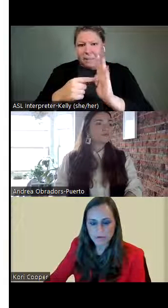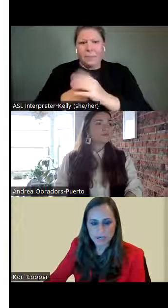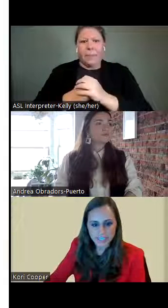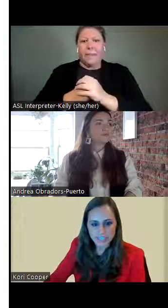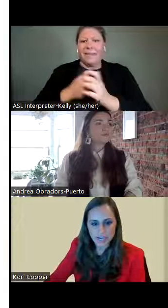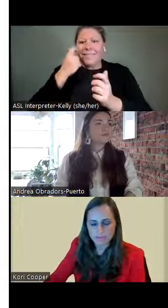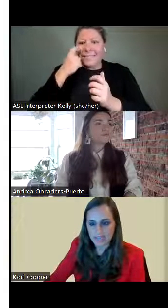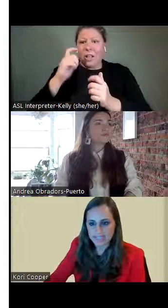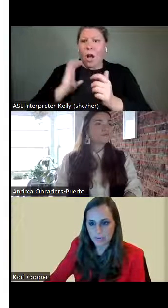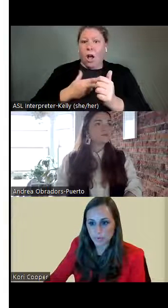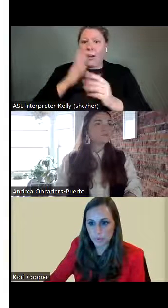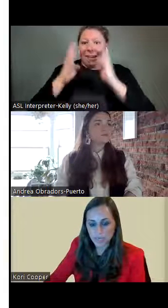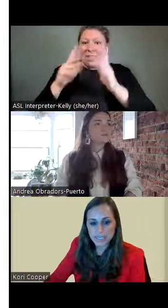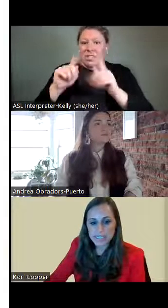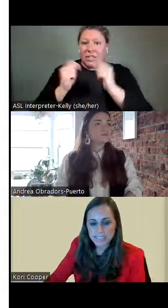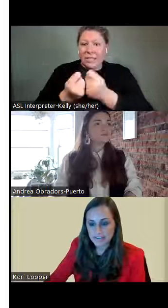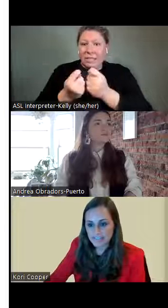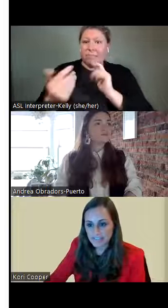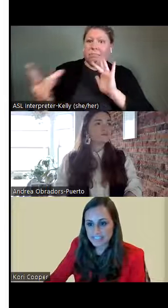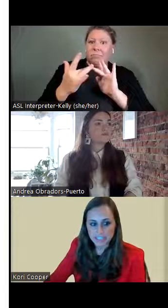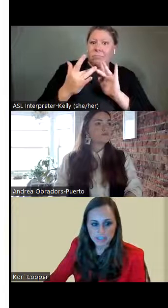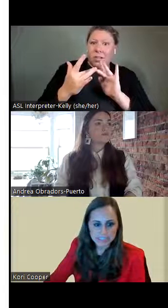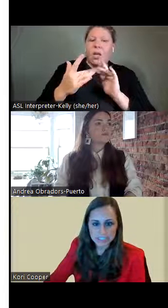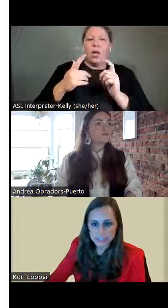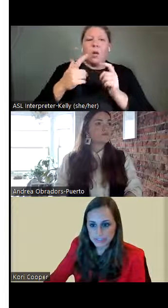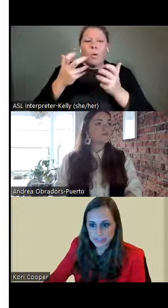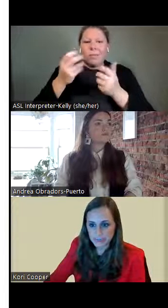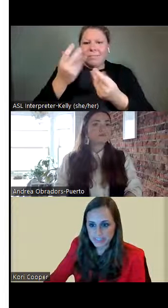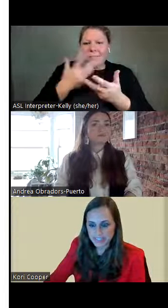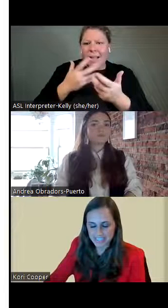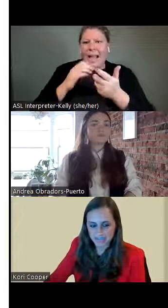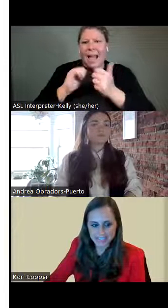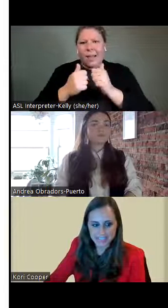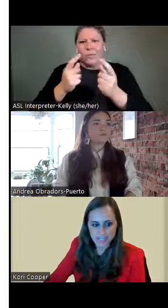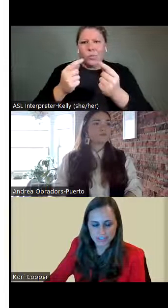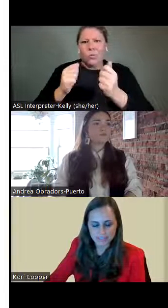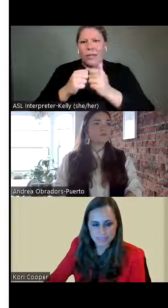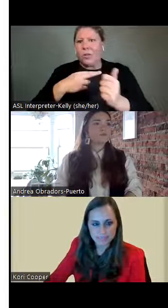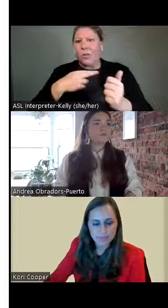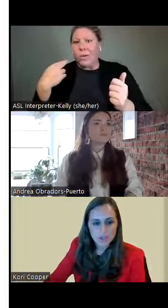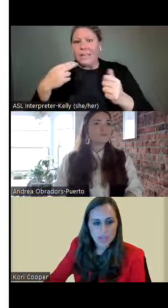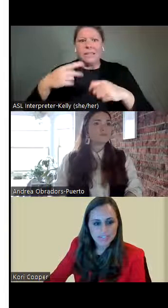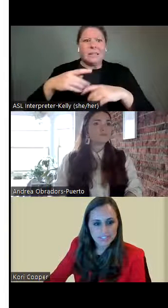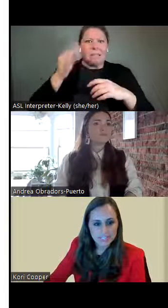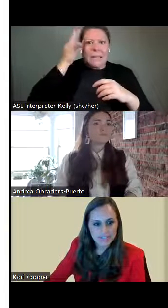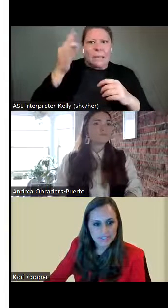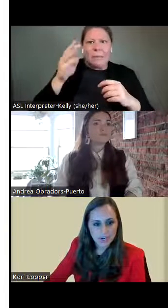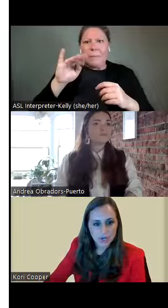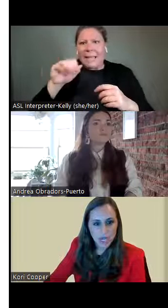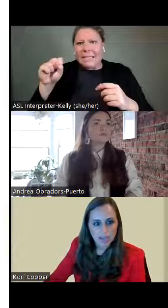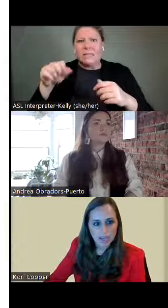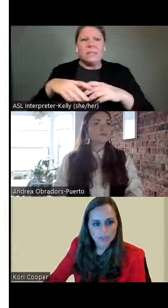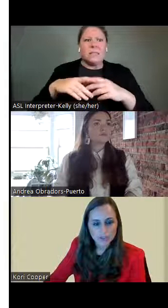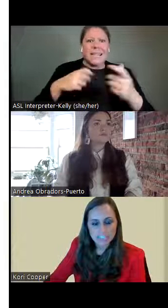lead a project to optimize how we report safety events, near misses, concerns, risks, et cetera, at Seattle Children's. As you can see here, this is